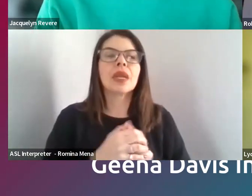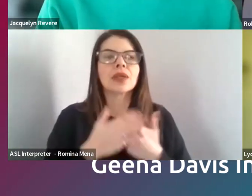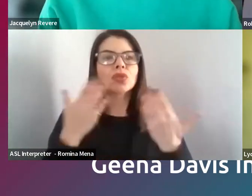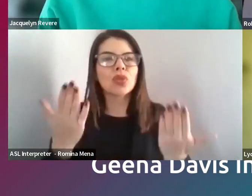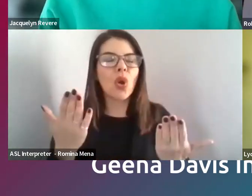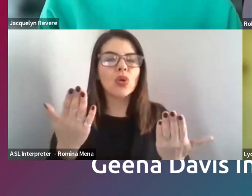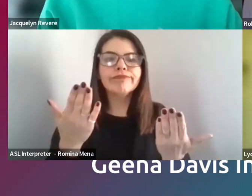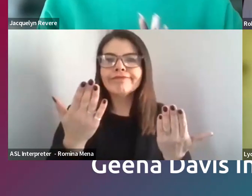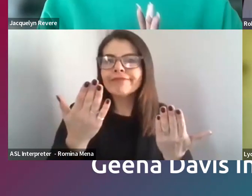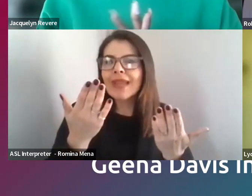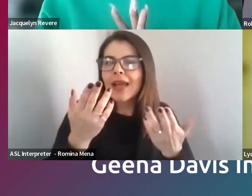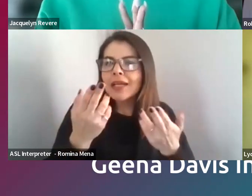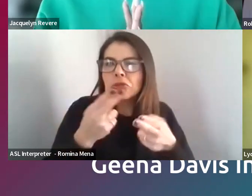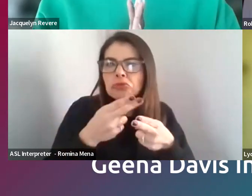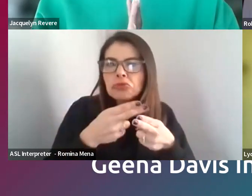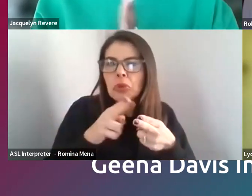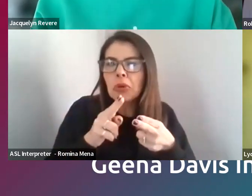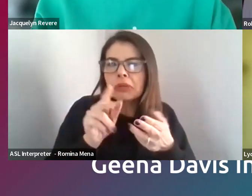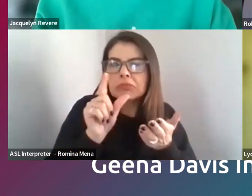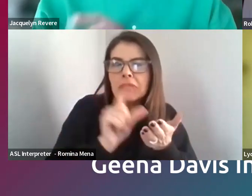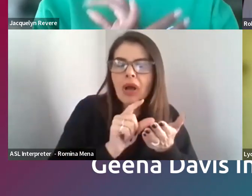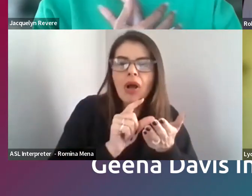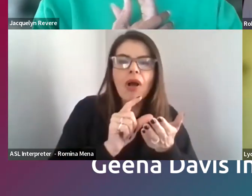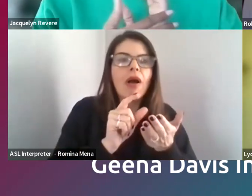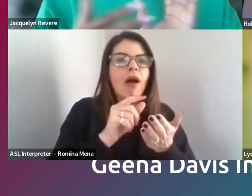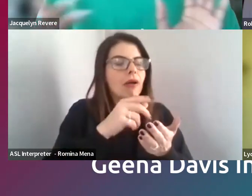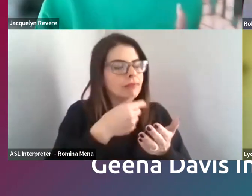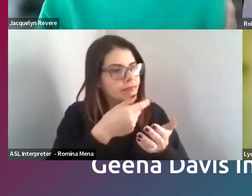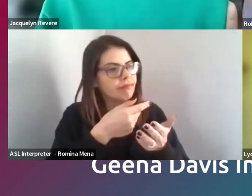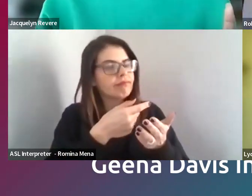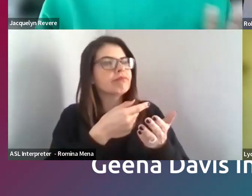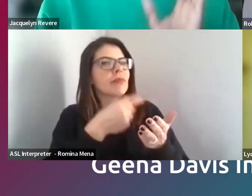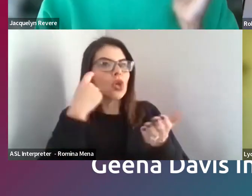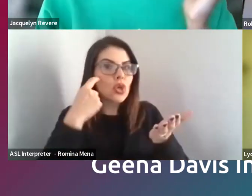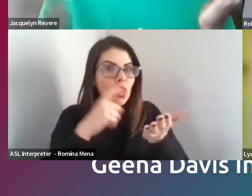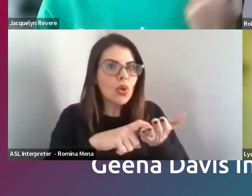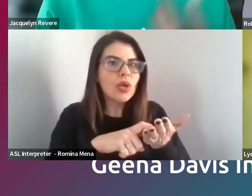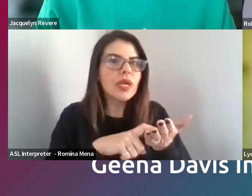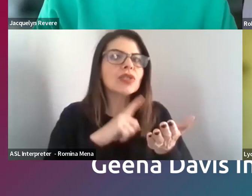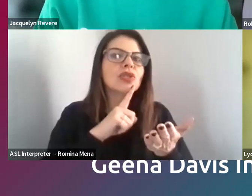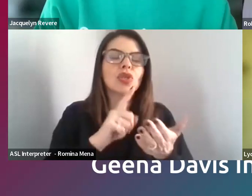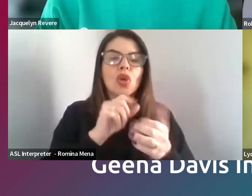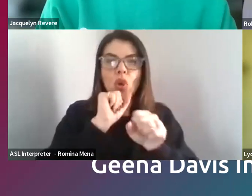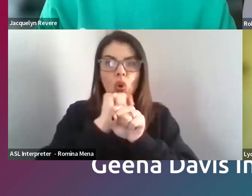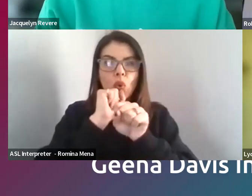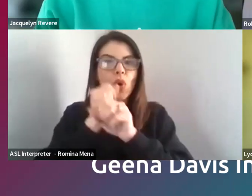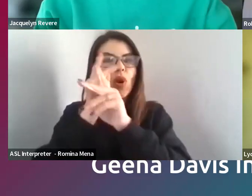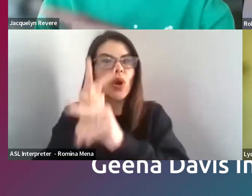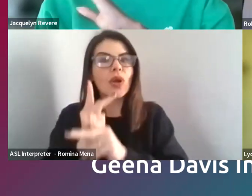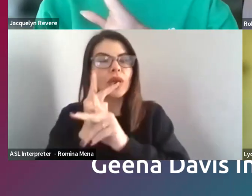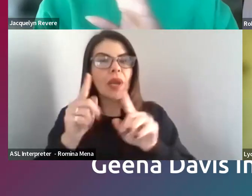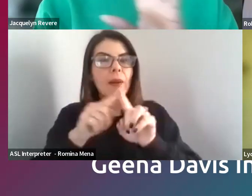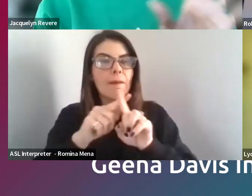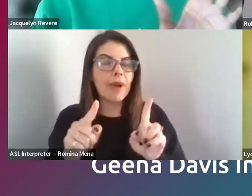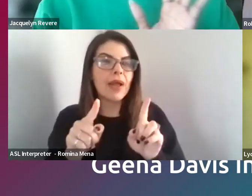little nods to care work would be fantastic. But on top of that, seeing a